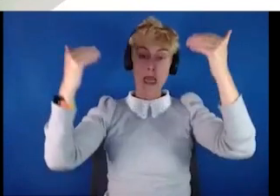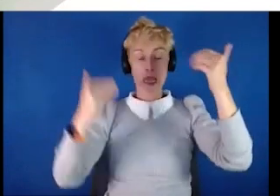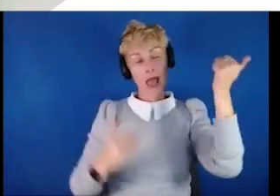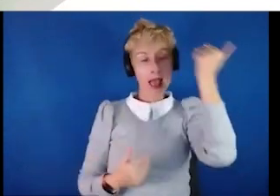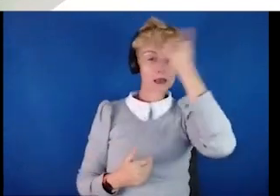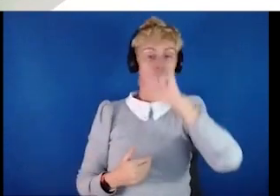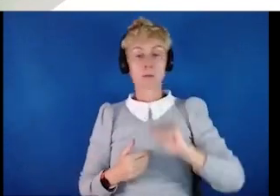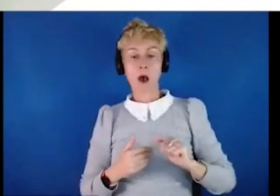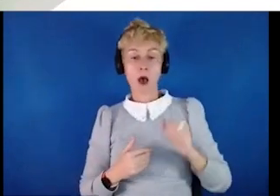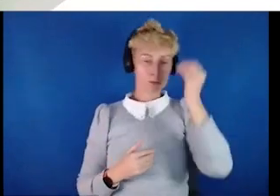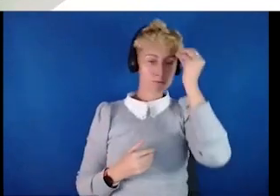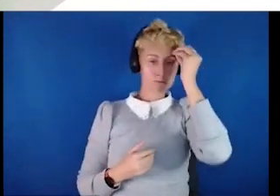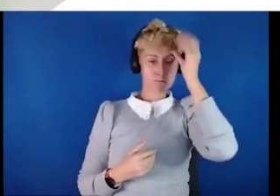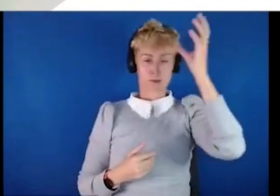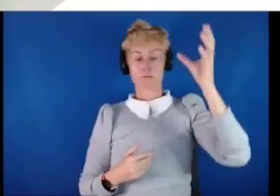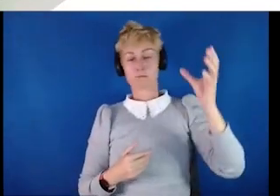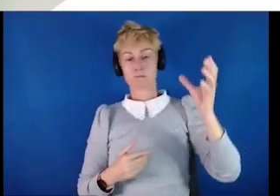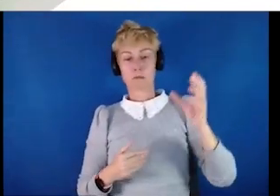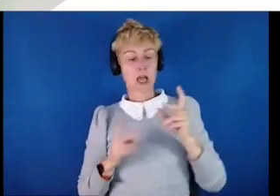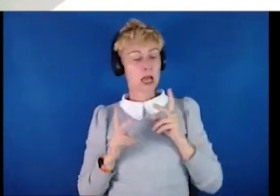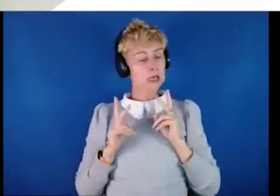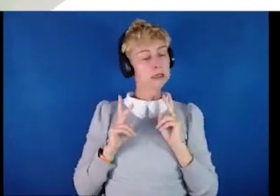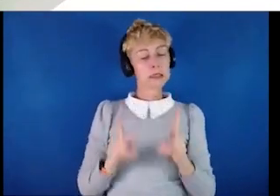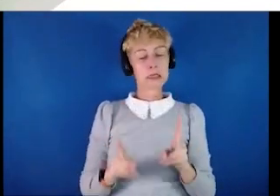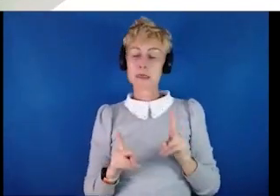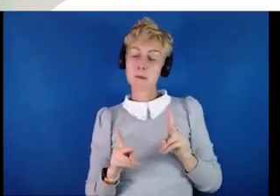experts carry out systematic